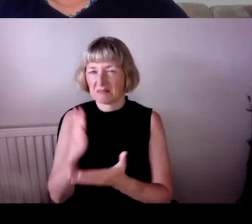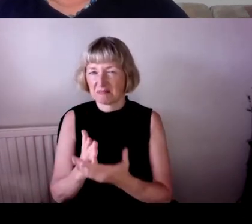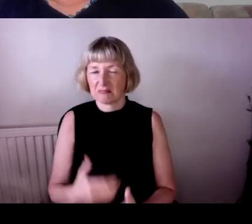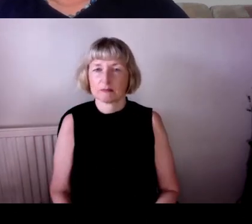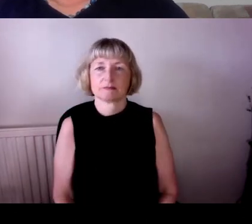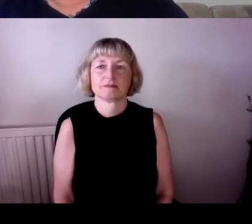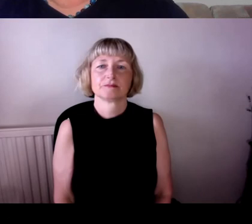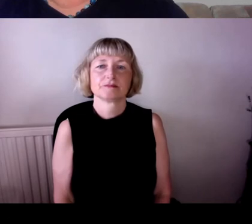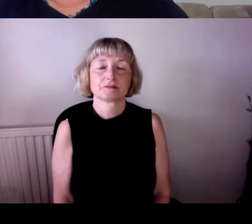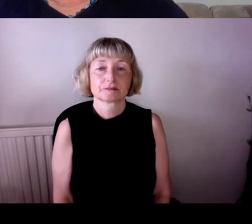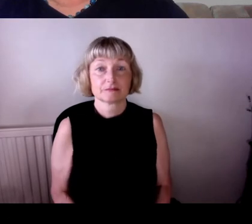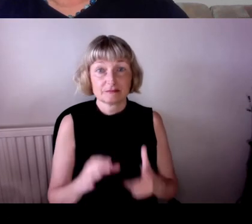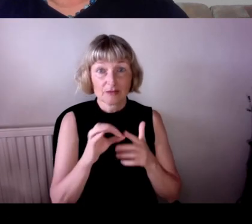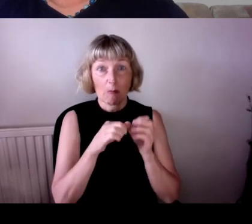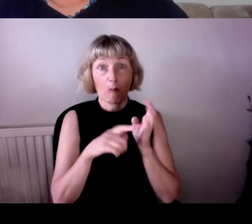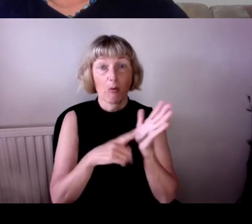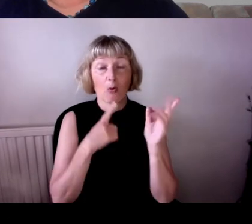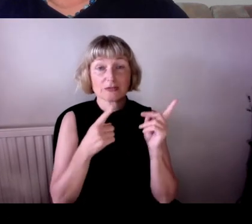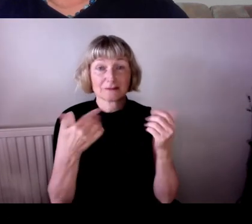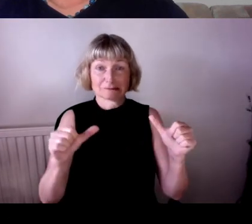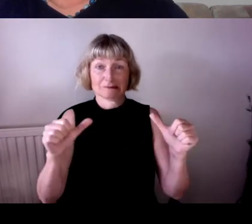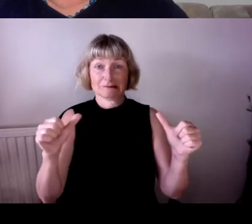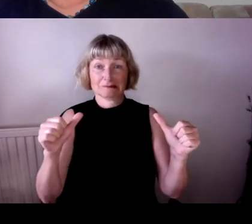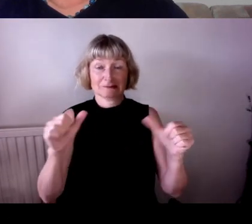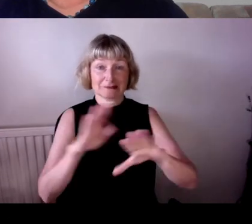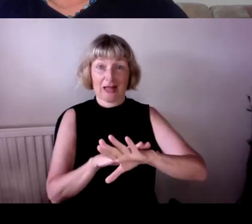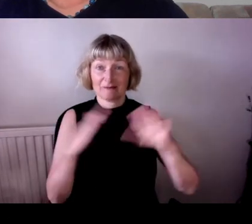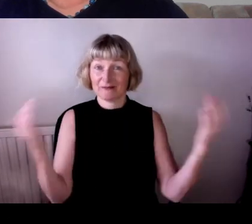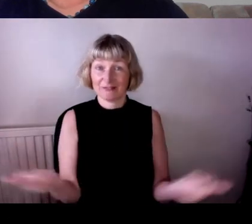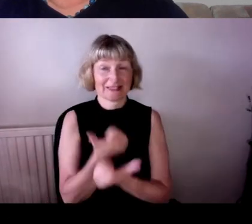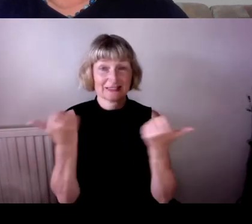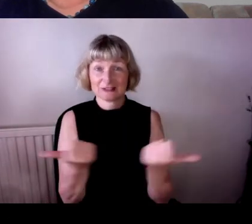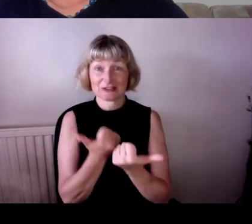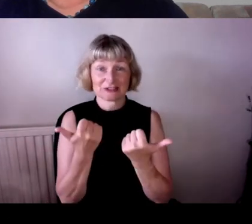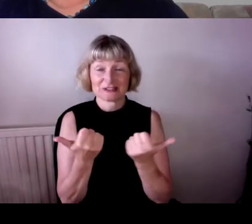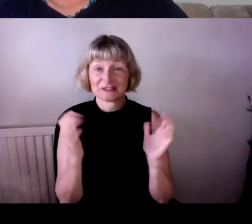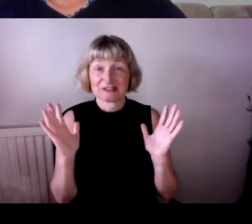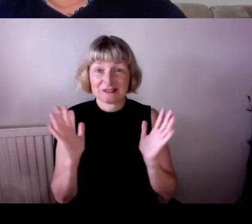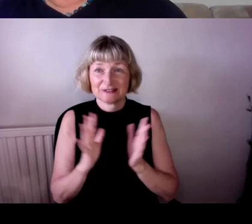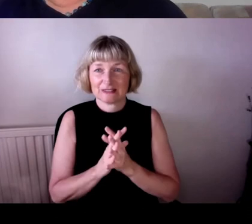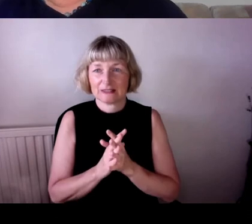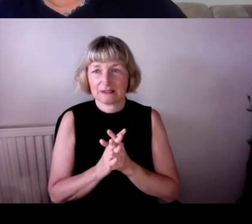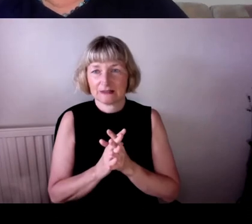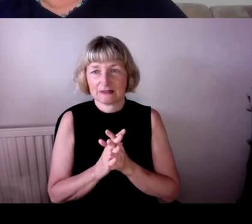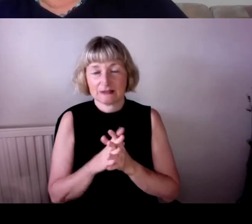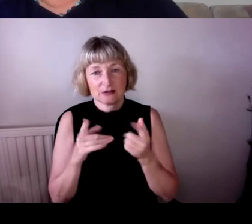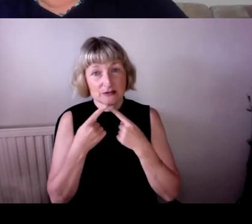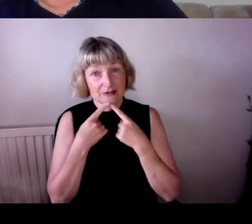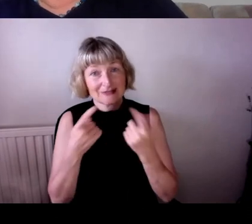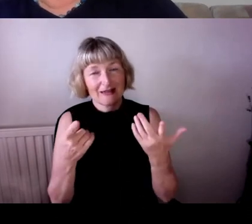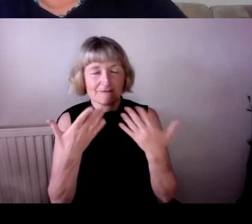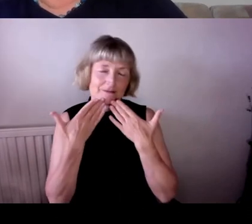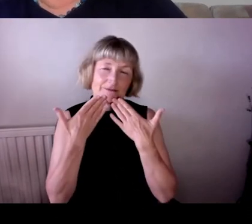Great. Sadly, we are coming to the end of our session. We have 1 minute left. Just to say a really